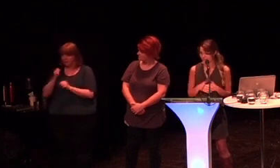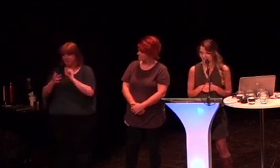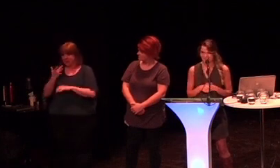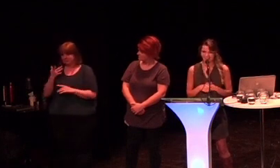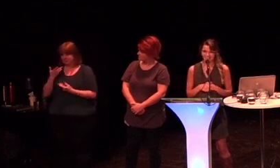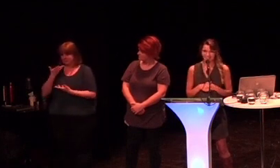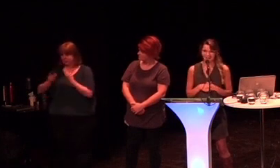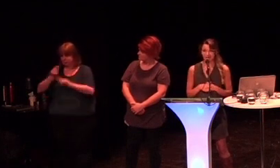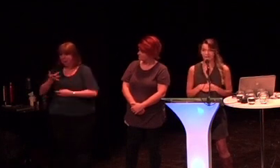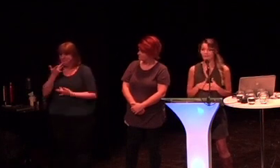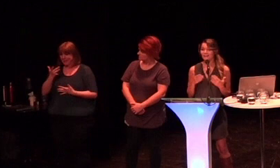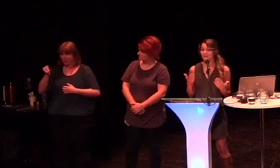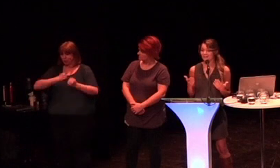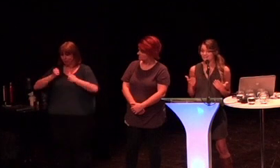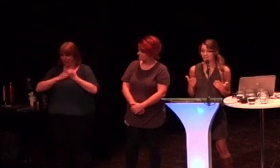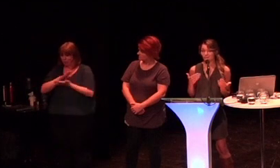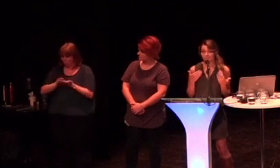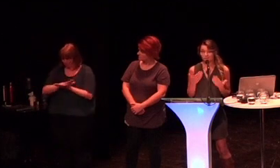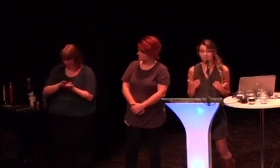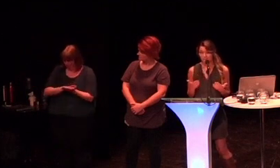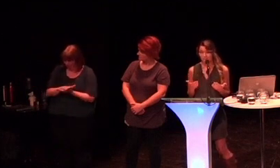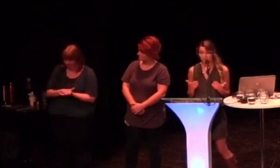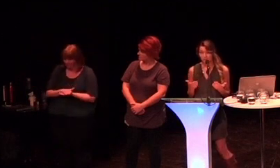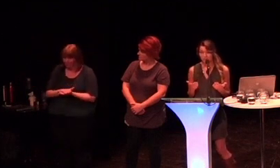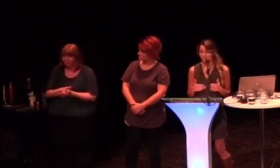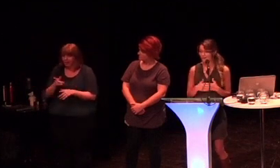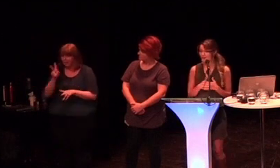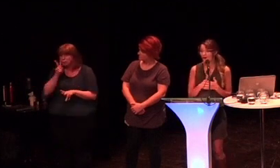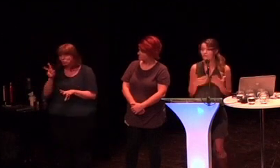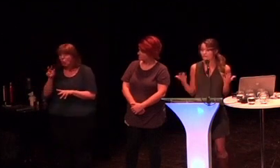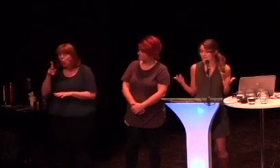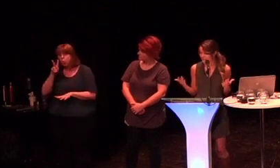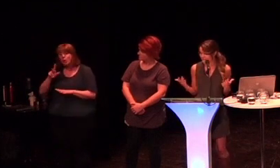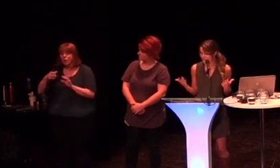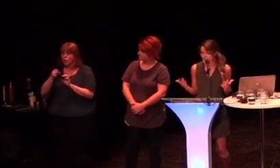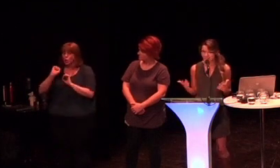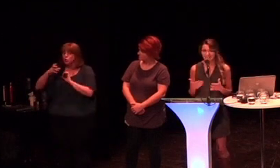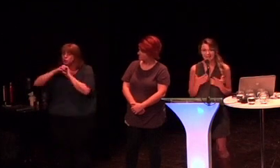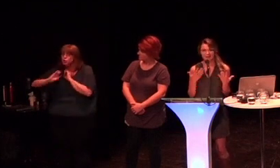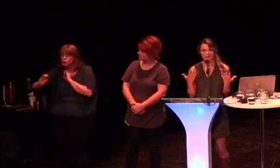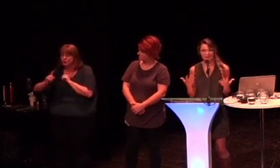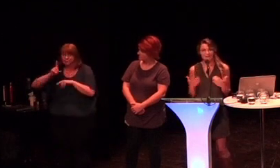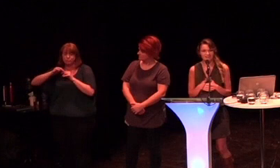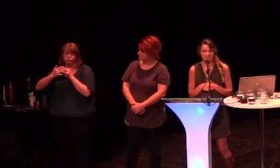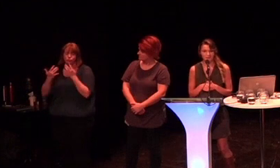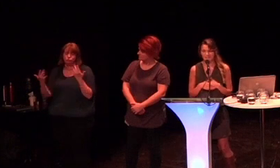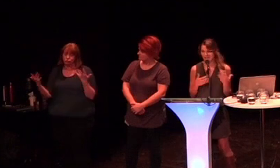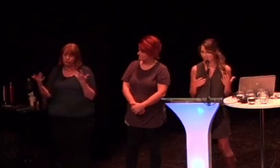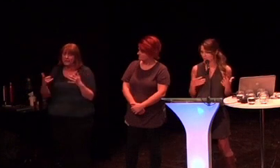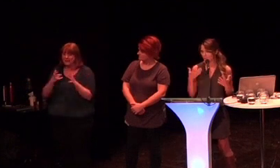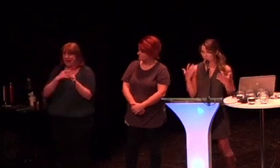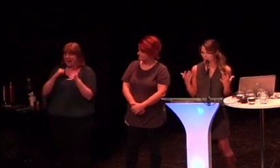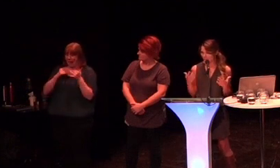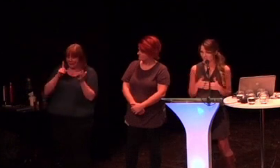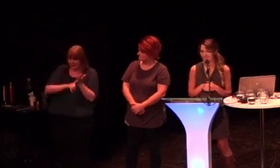gorilla story. Now, I would recommend looking at YouTube. There are hundreds of pink gorilla stories. It's American Sign Language,